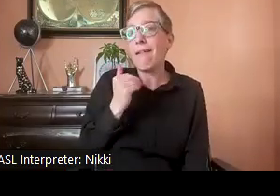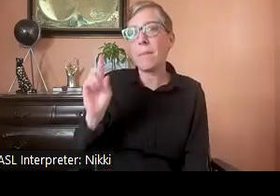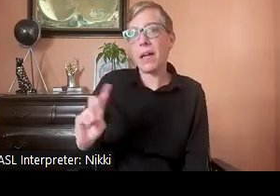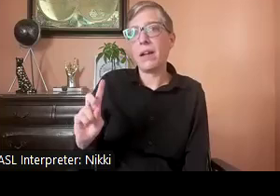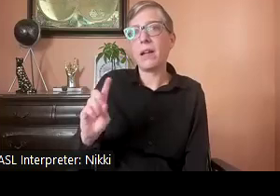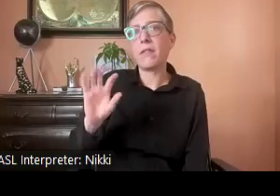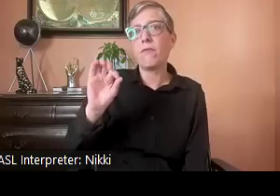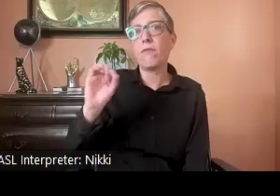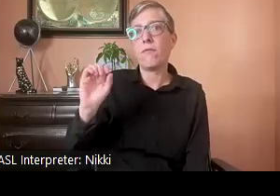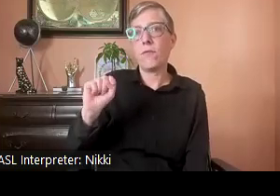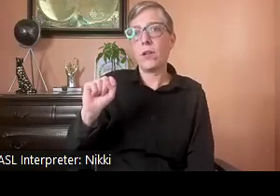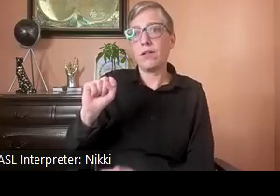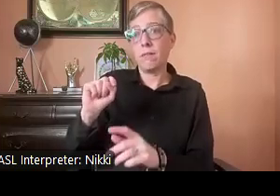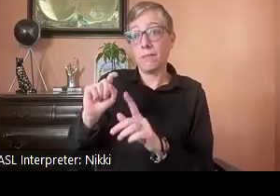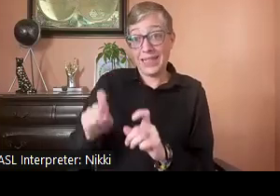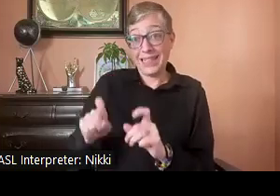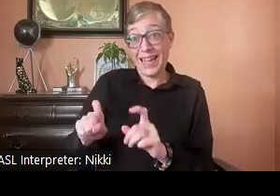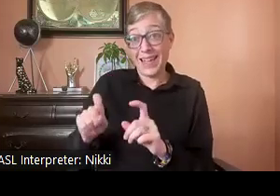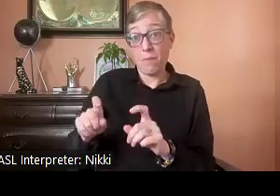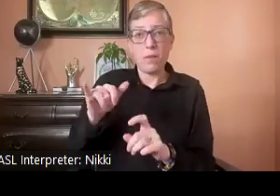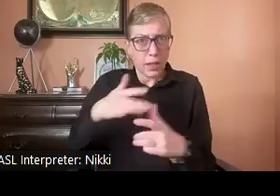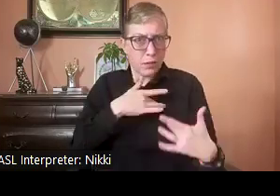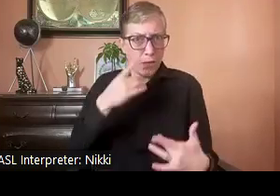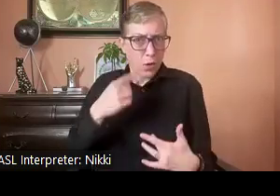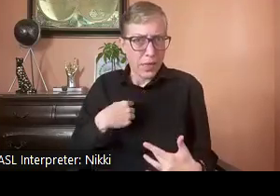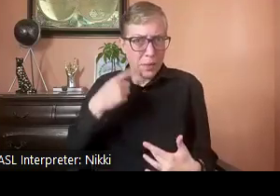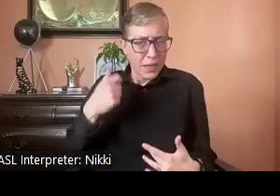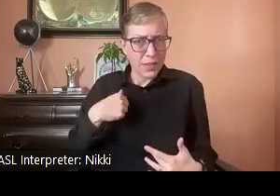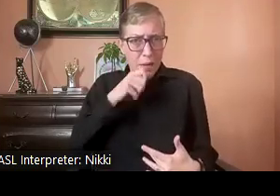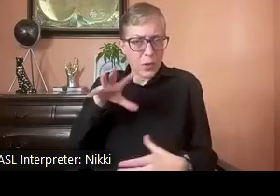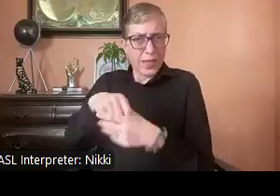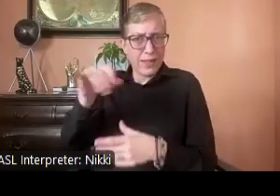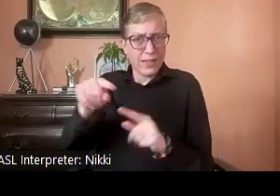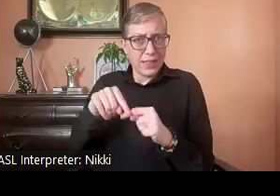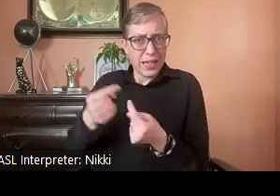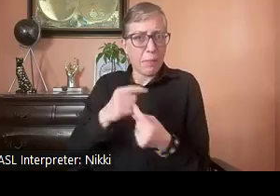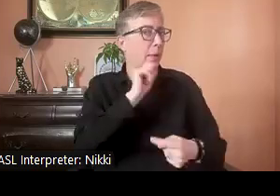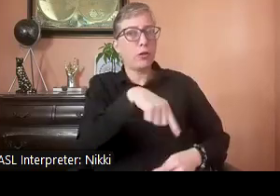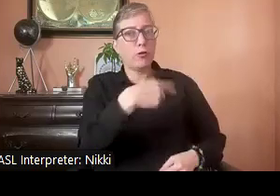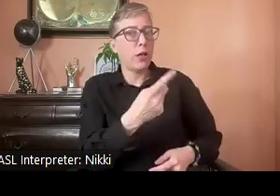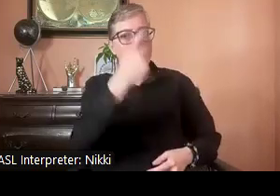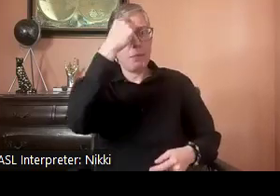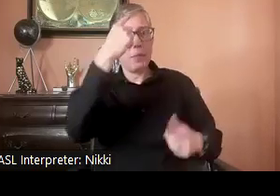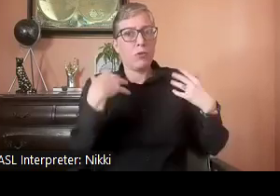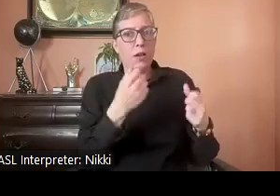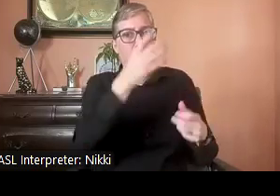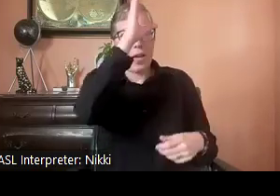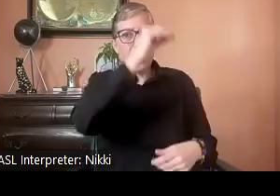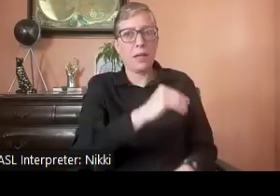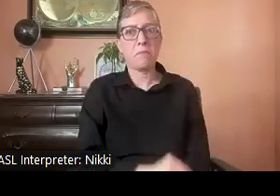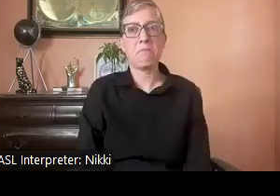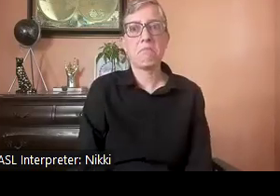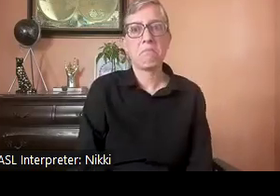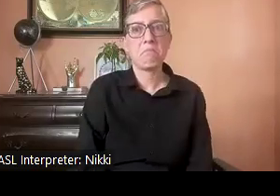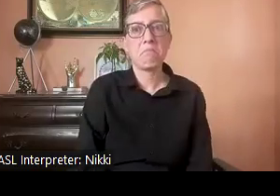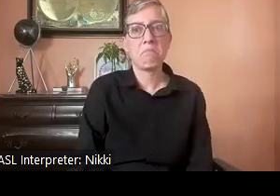because I'm part of the primary care team, right? And versus me just being the mental health guy who can help with a few of